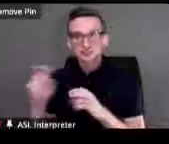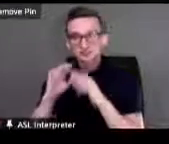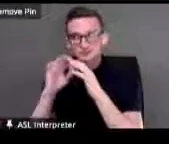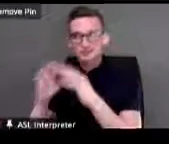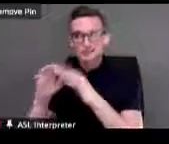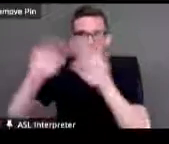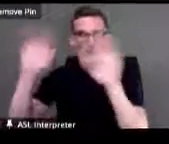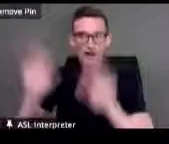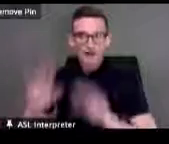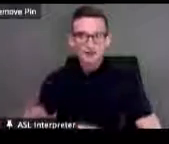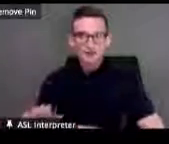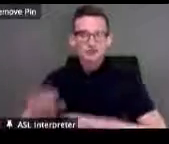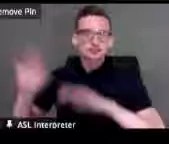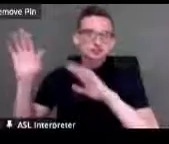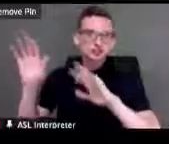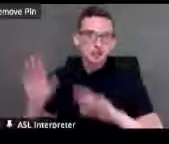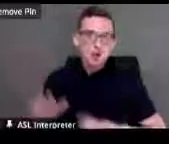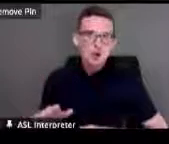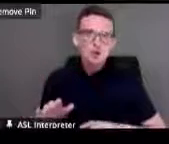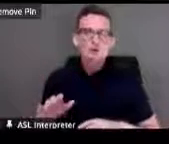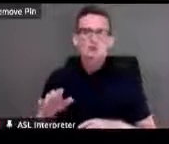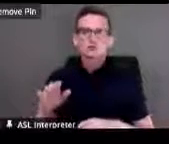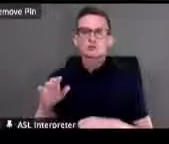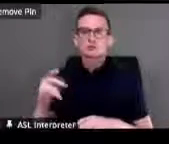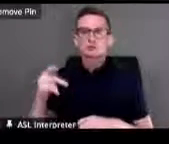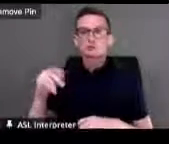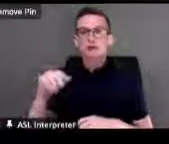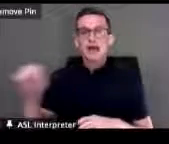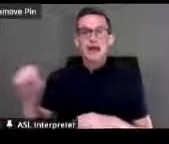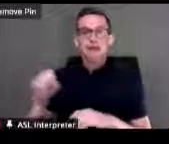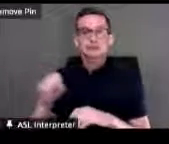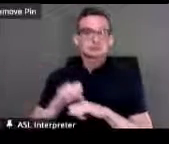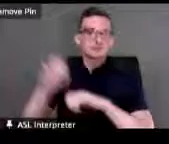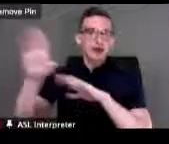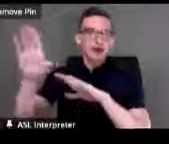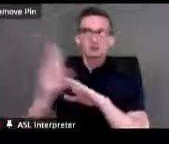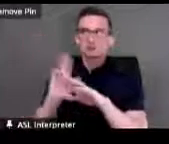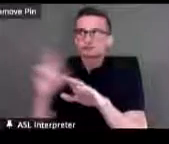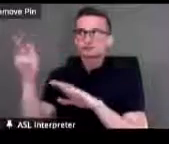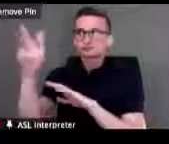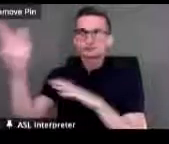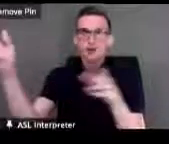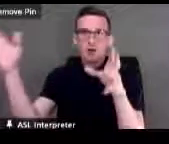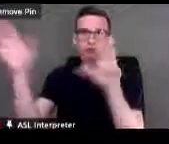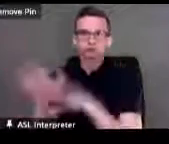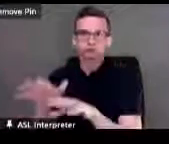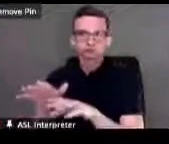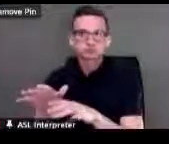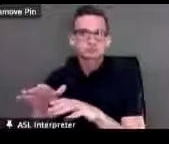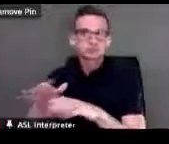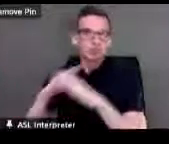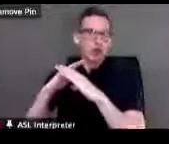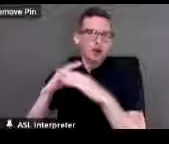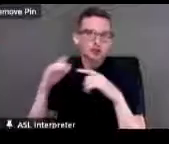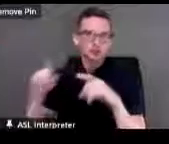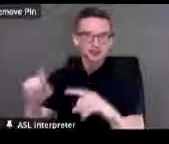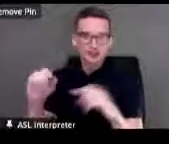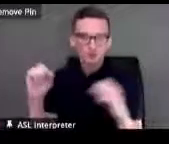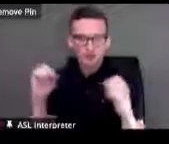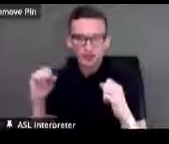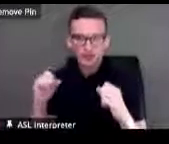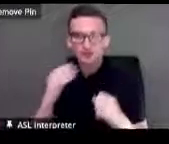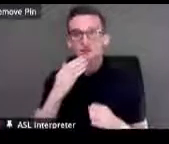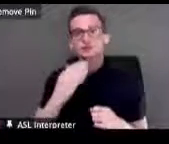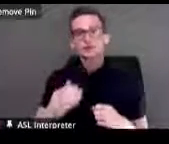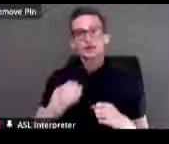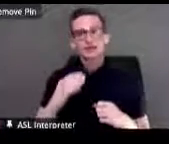with snow. We're dealing with closed passes in winter. So thank you, Redistricting Committee, for listening to us